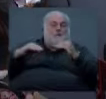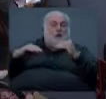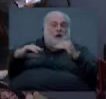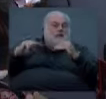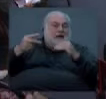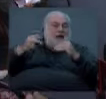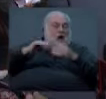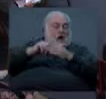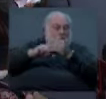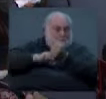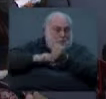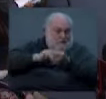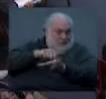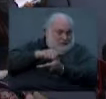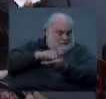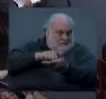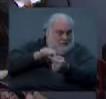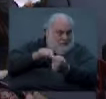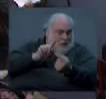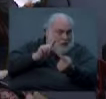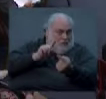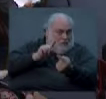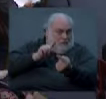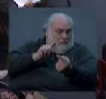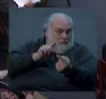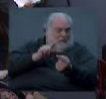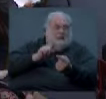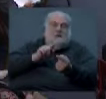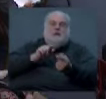All those in favor, please say aye. Aye. All those opposed, please say nay.